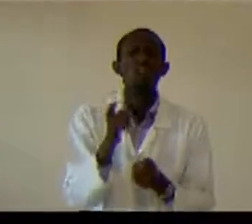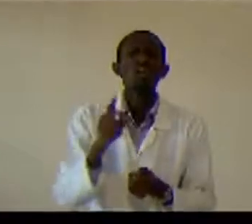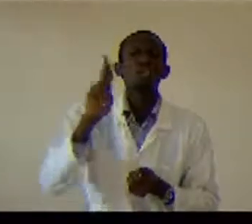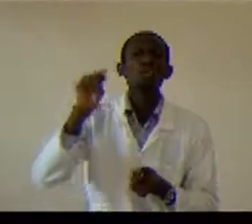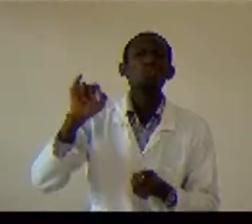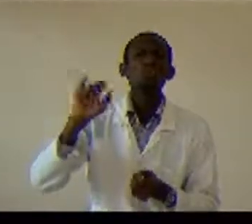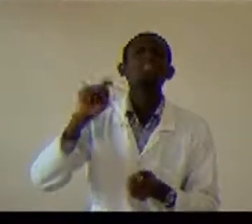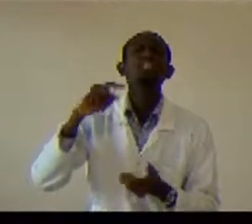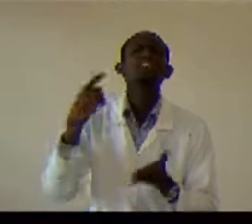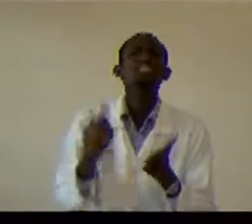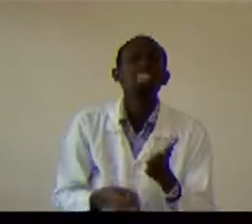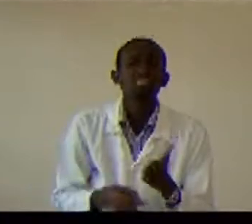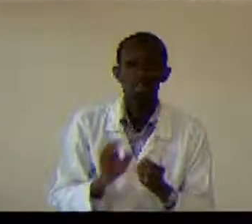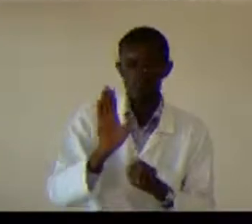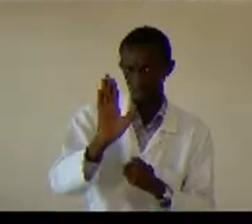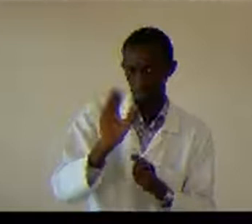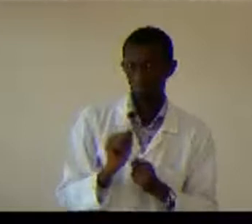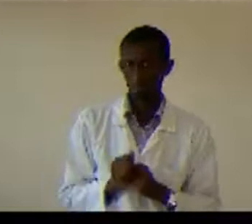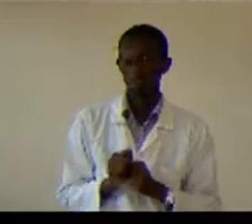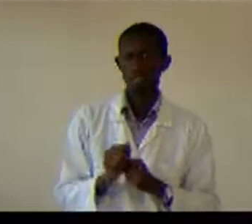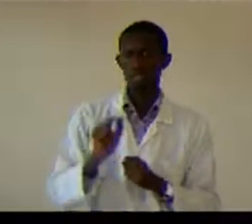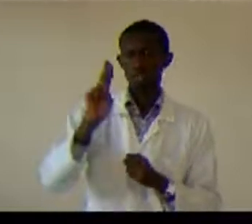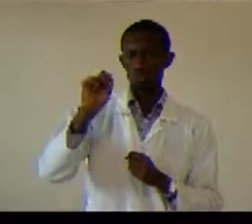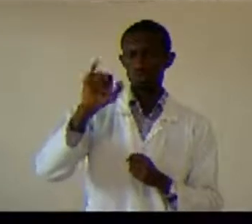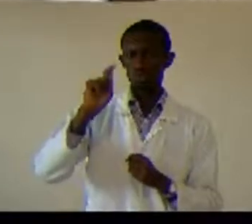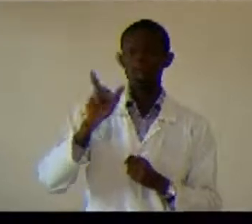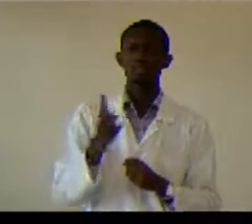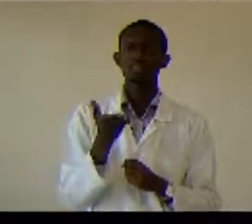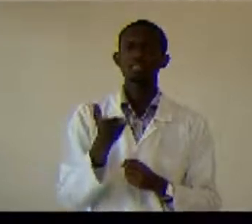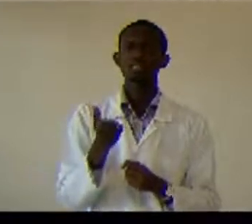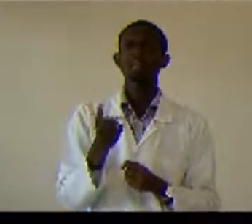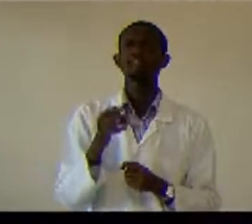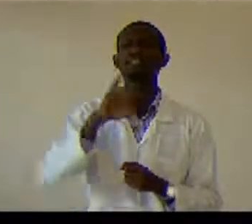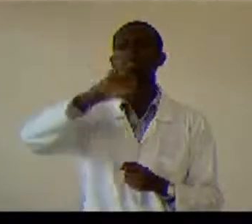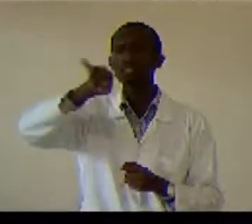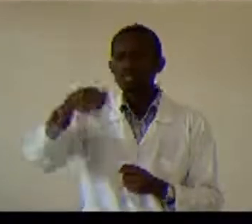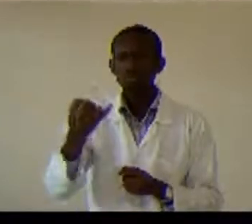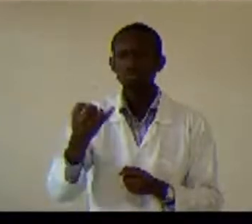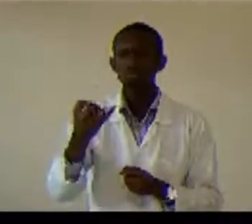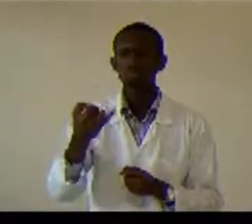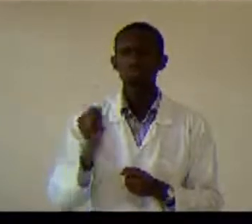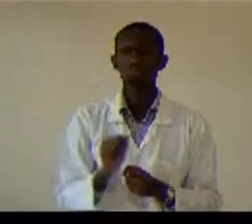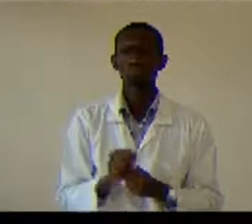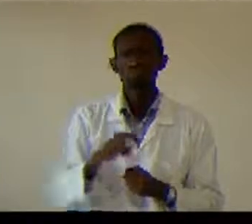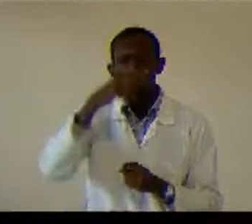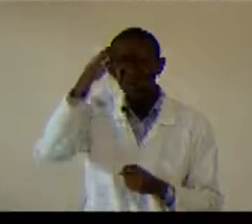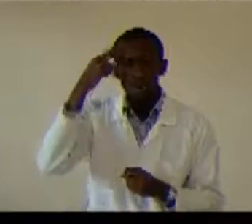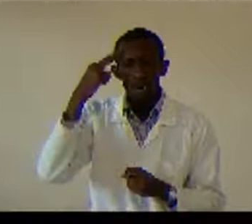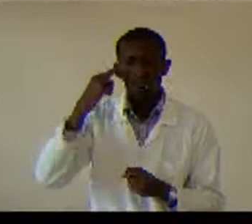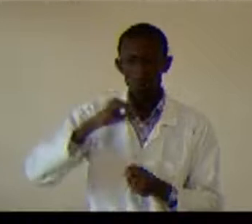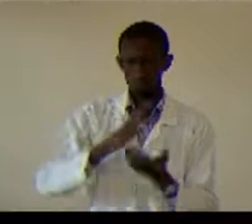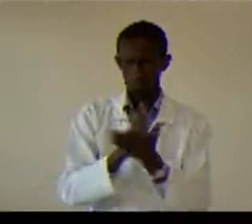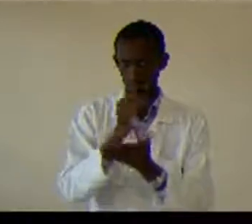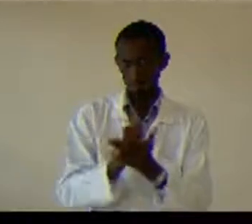therefore? The unit of quantity of heat is joules, because heat is